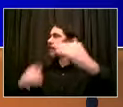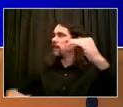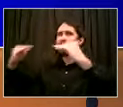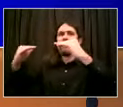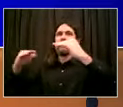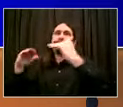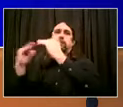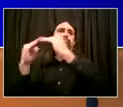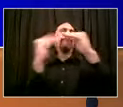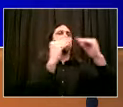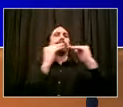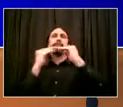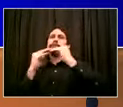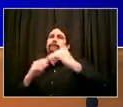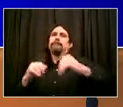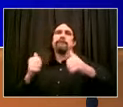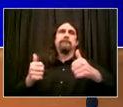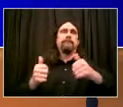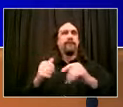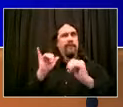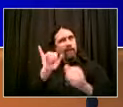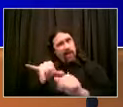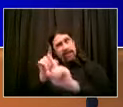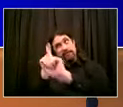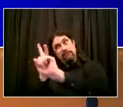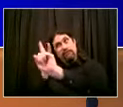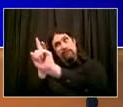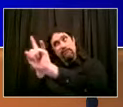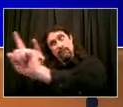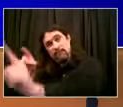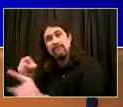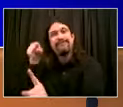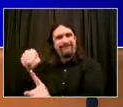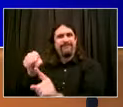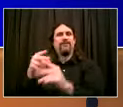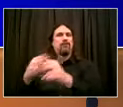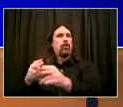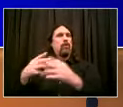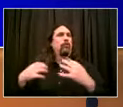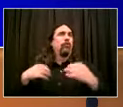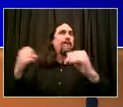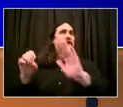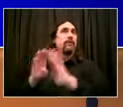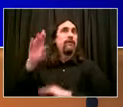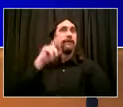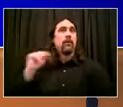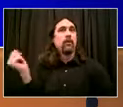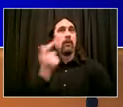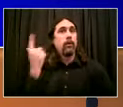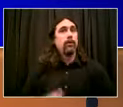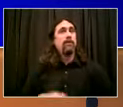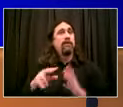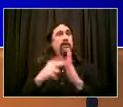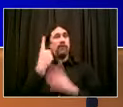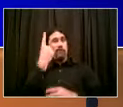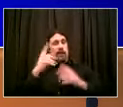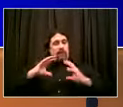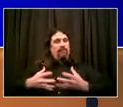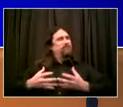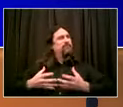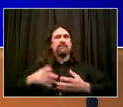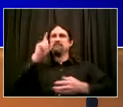be part of the recovery effort. Recovery for all of us is about everything. It's about our economy, it's about our schools, it's about